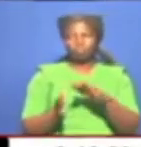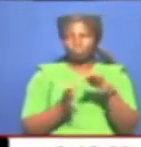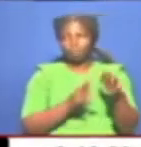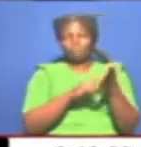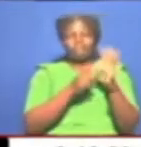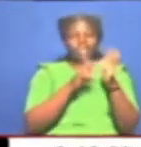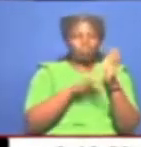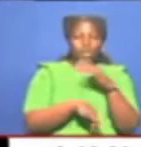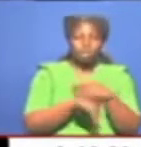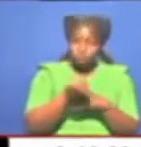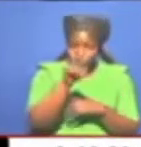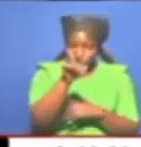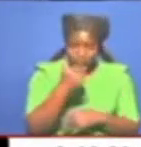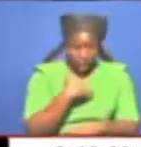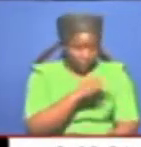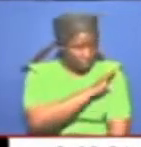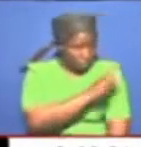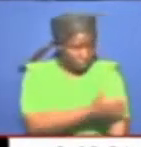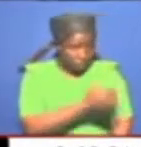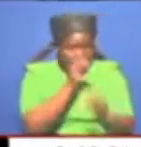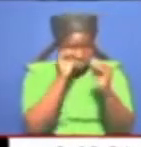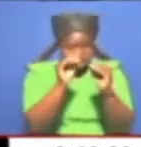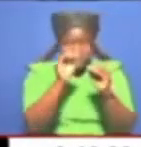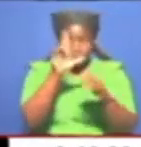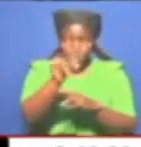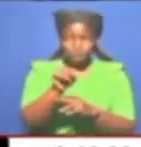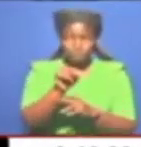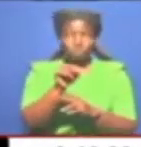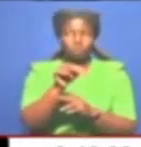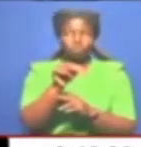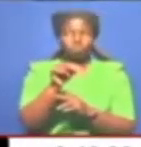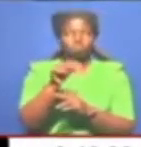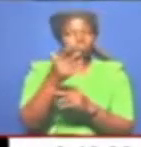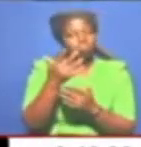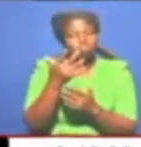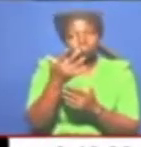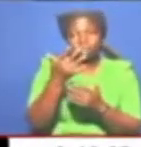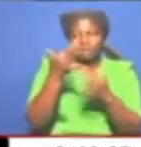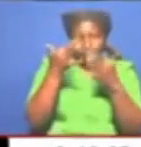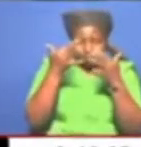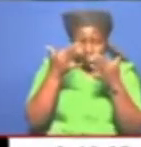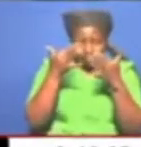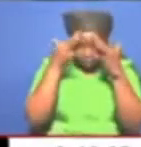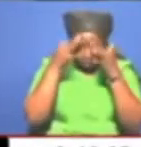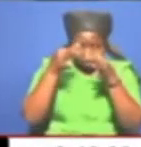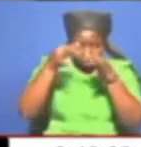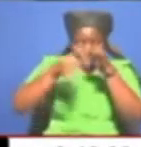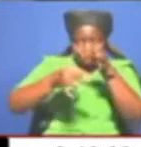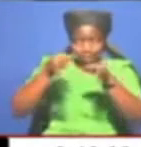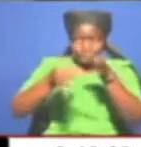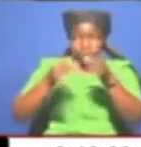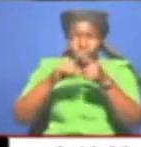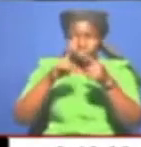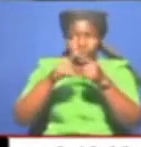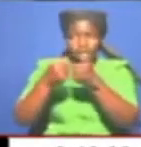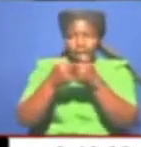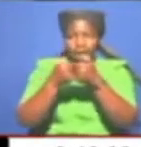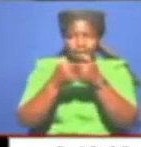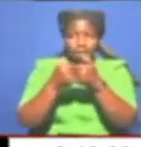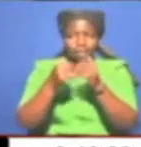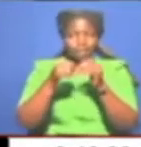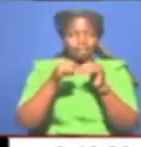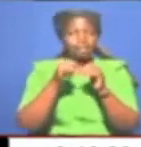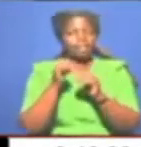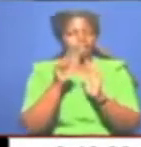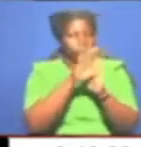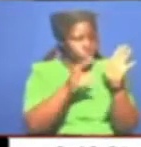no power, no jurisdiction to entertain a challenge to the legality and validity of this constitution, the orders of the High Court,